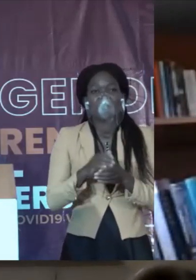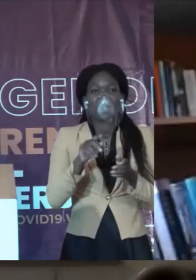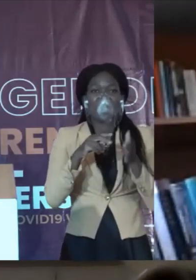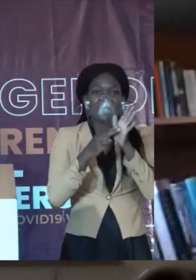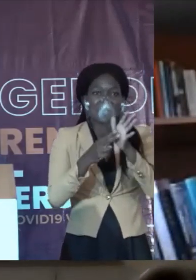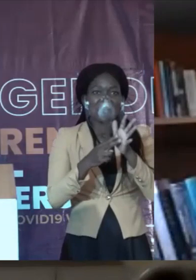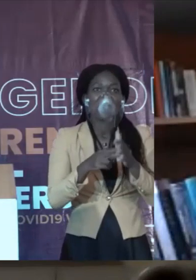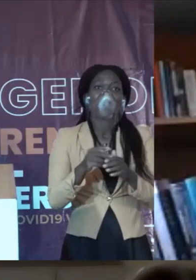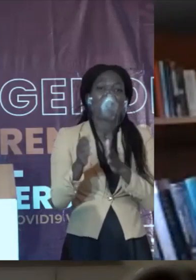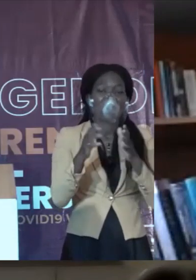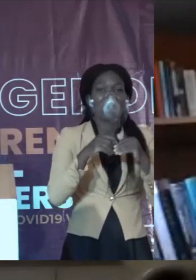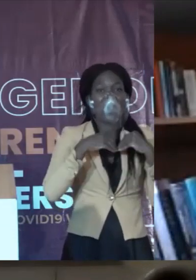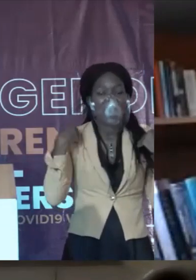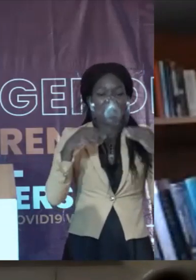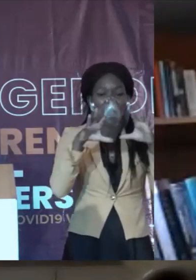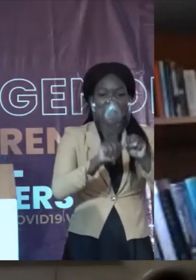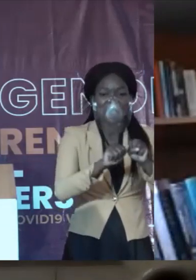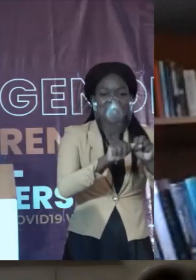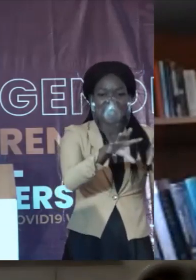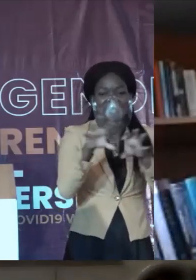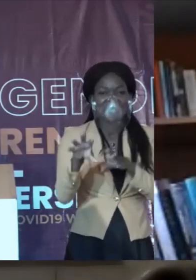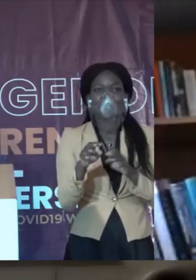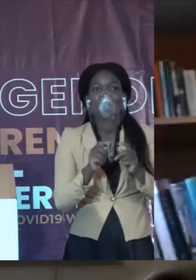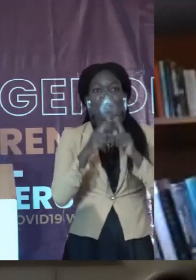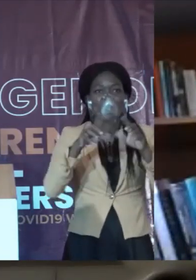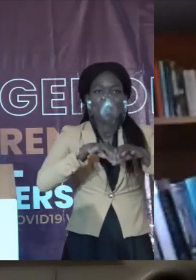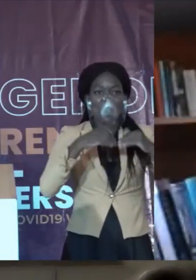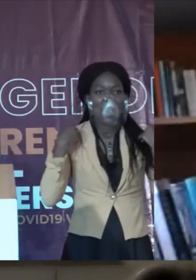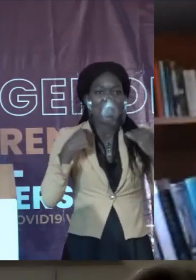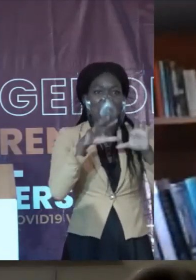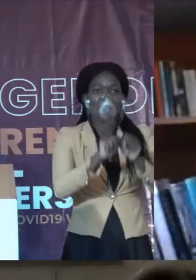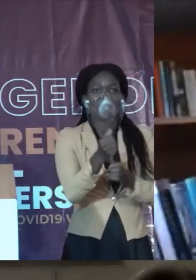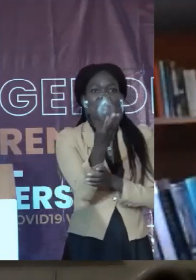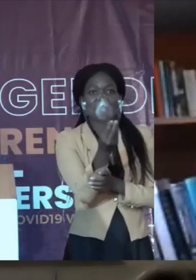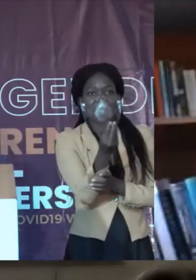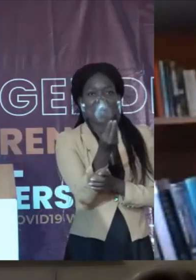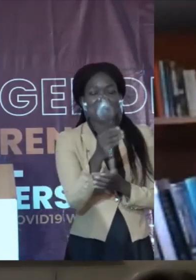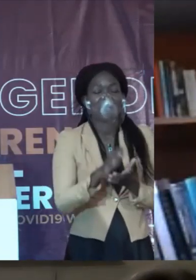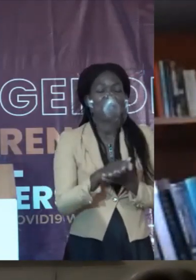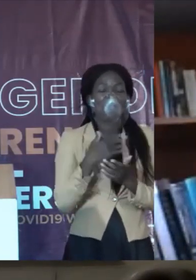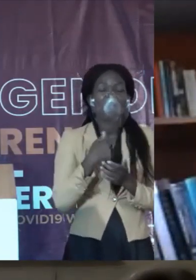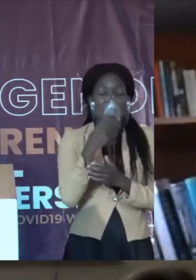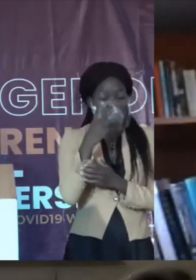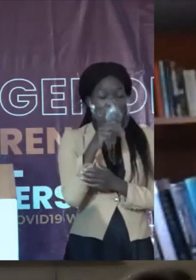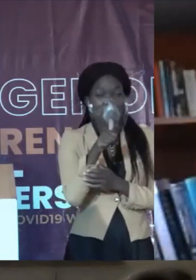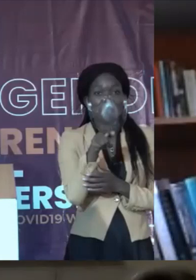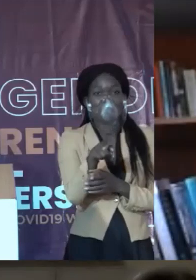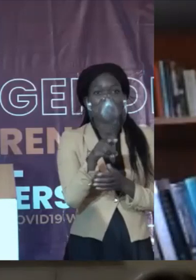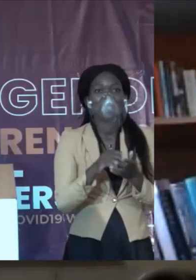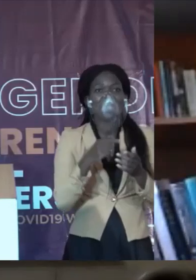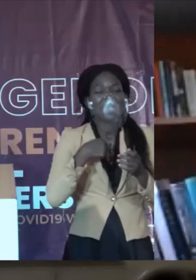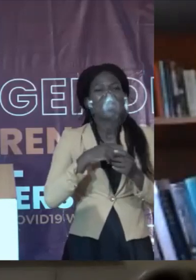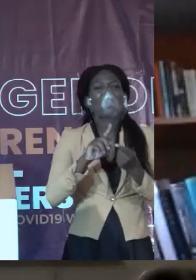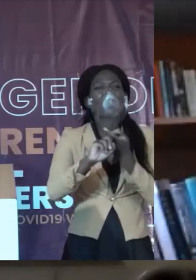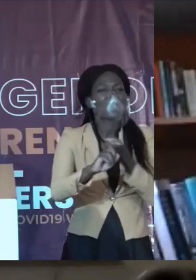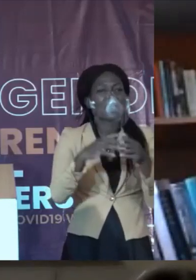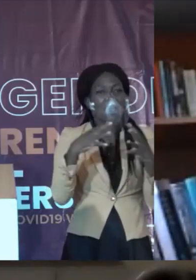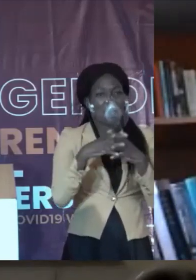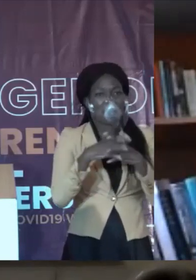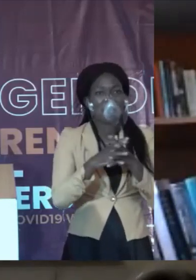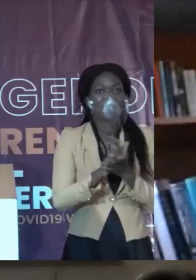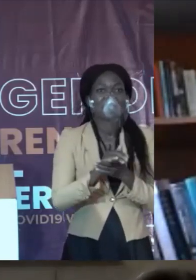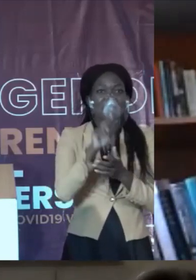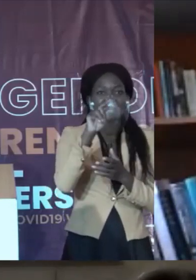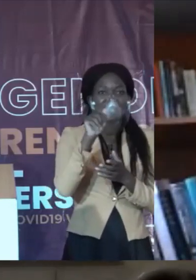as previous speakers have said, and access to finance is deeply gendered. But we should never, I fully agree with Nyaradza, we should never see